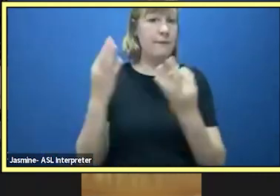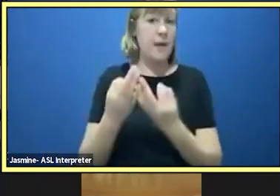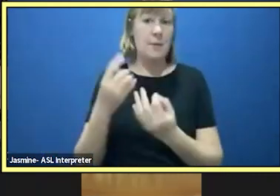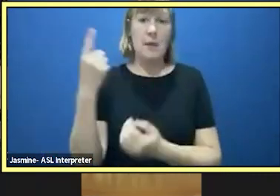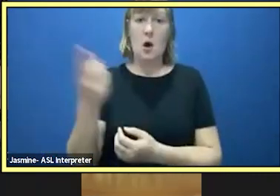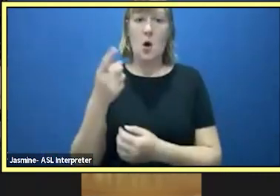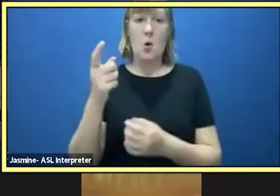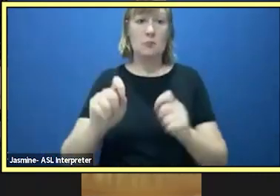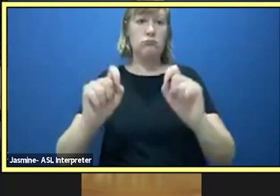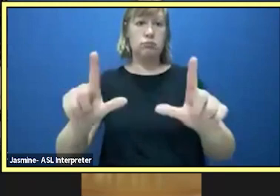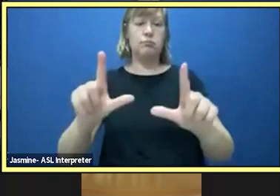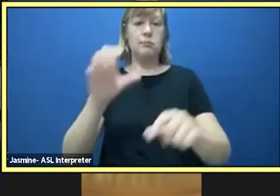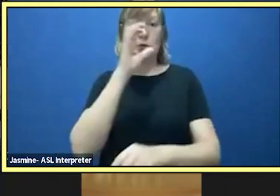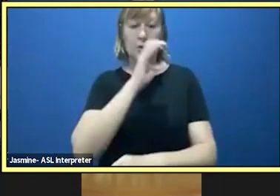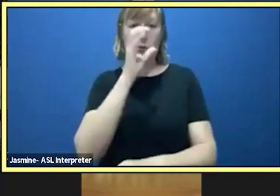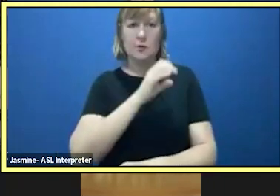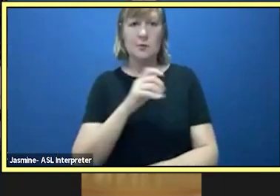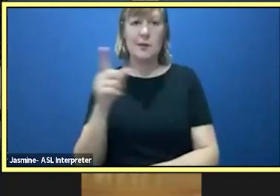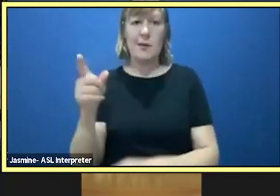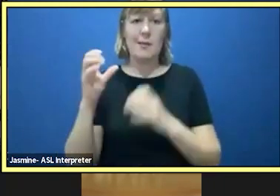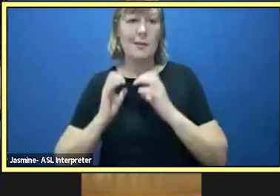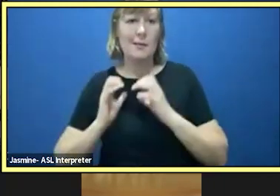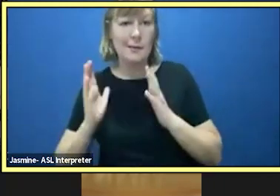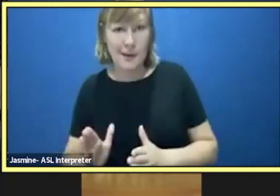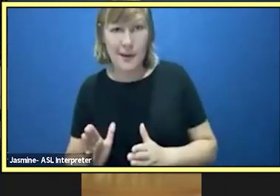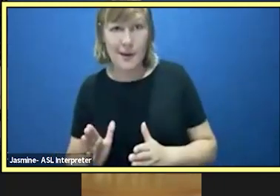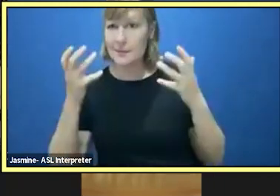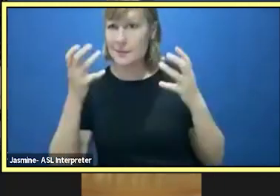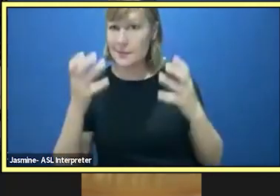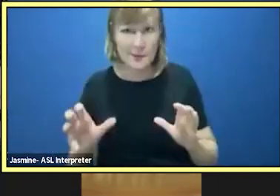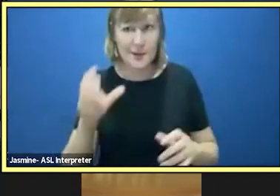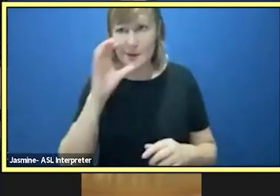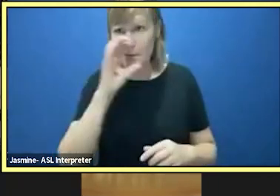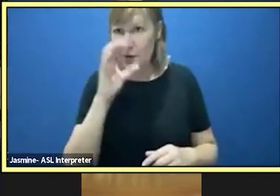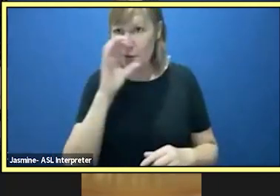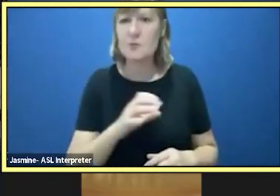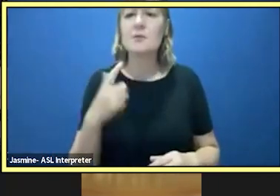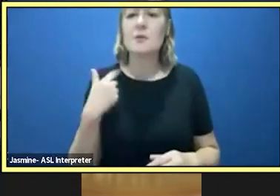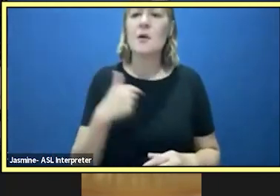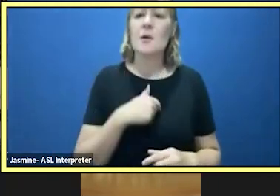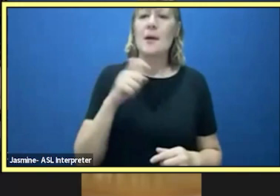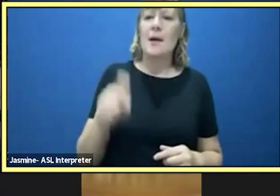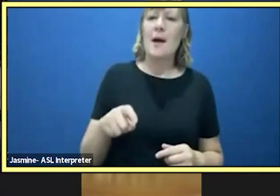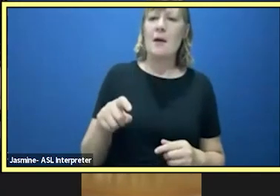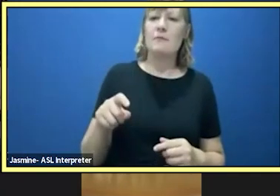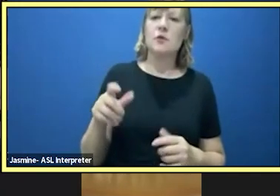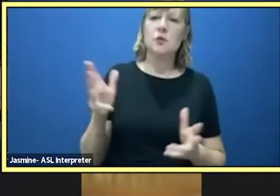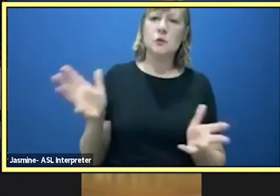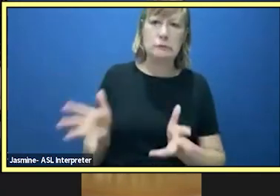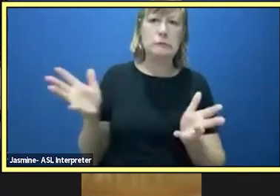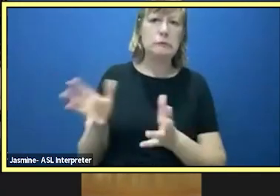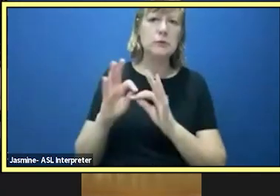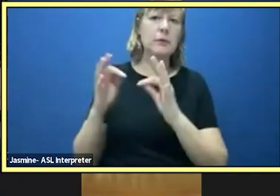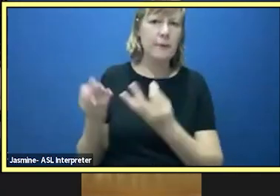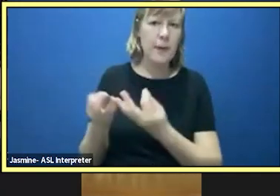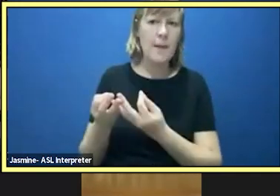don't want to watch cartoons. So we had to make that switch in the family to get them to think, you know, this fellow wants something different. Let him have what